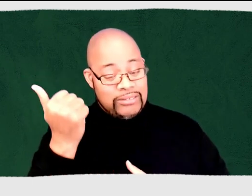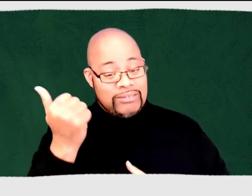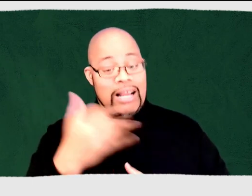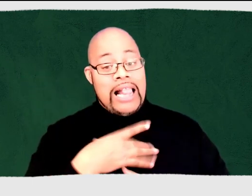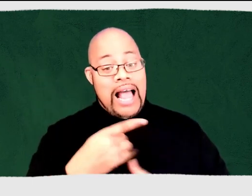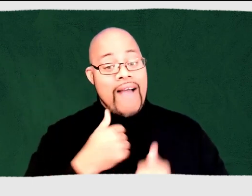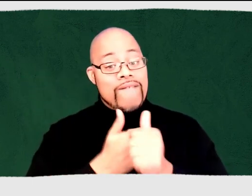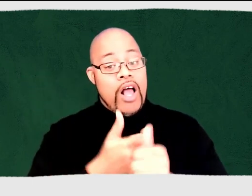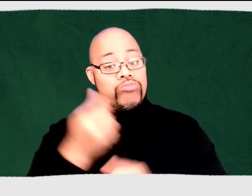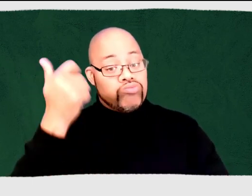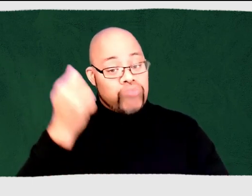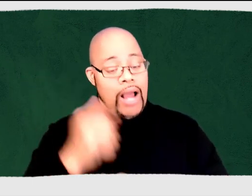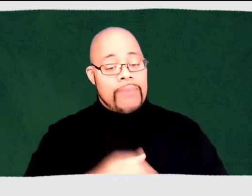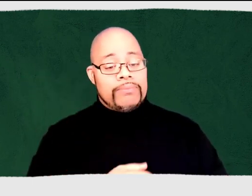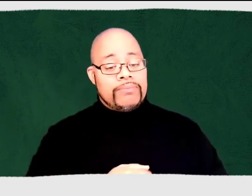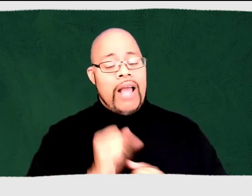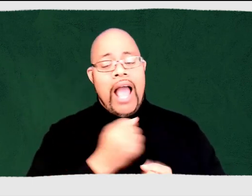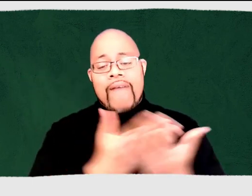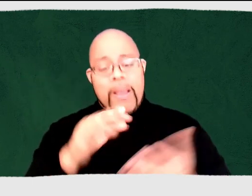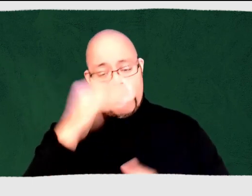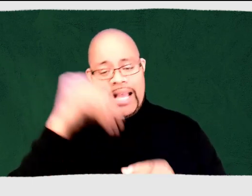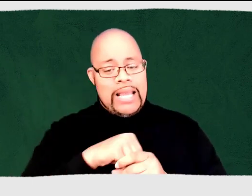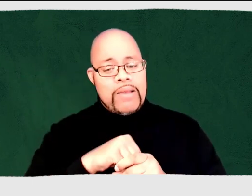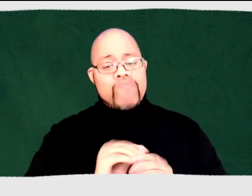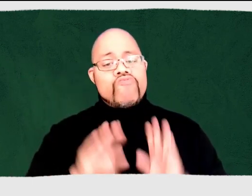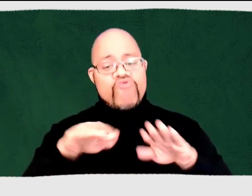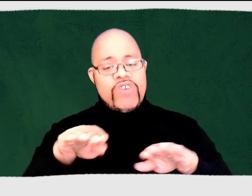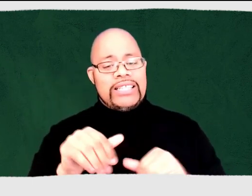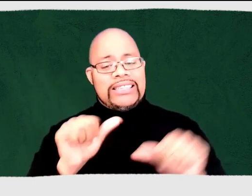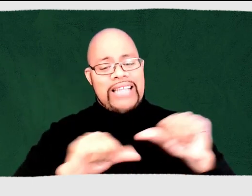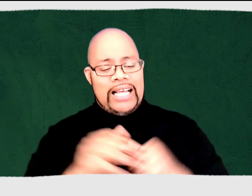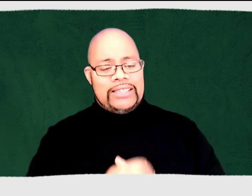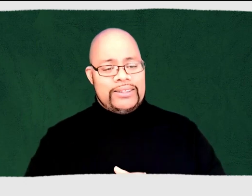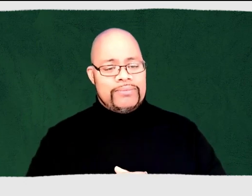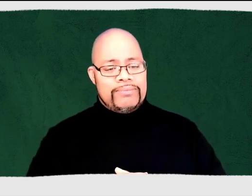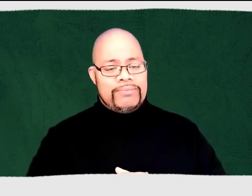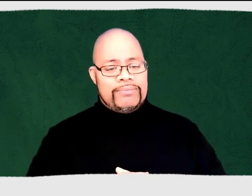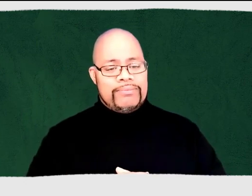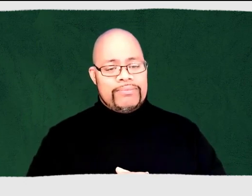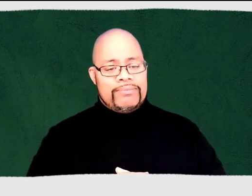follow, and subscribe Everything Black in Marine Science.